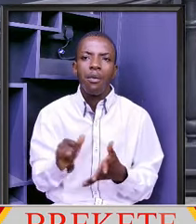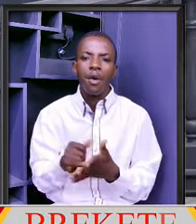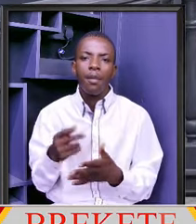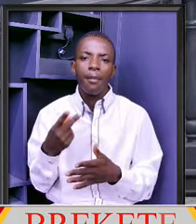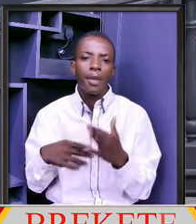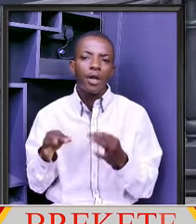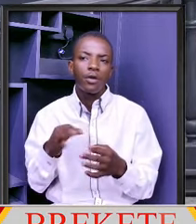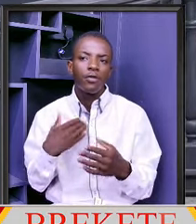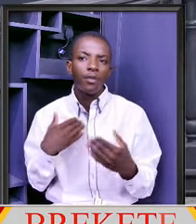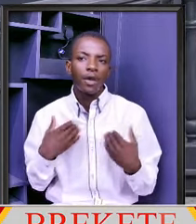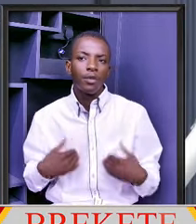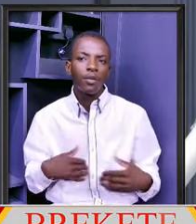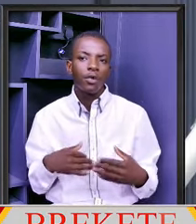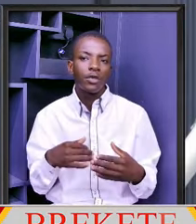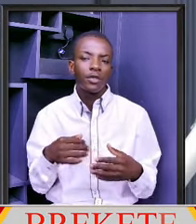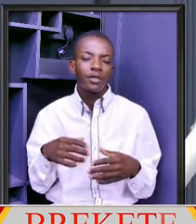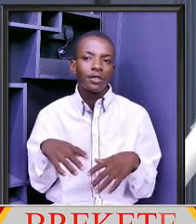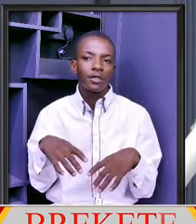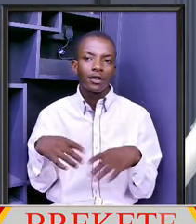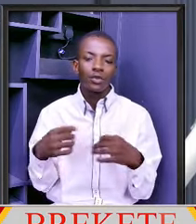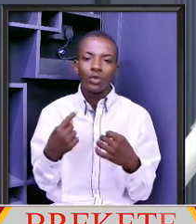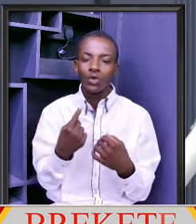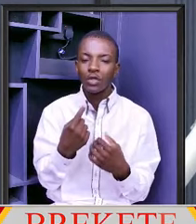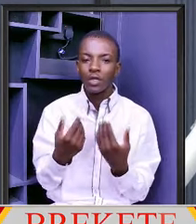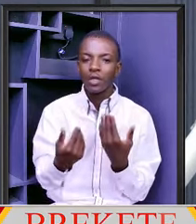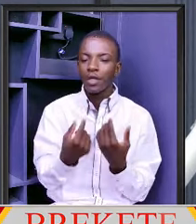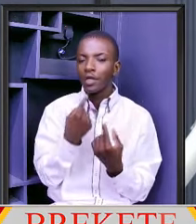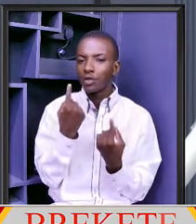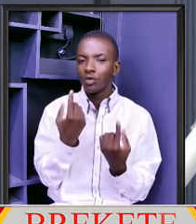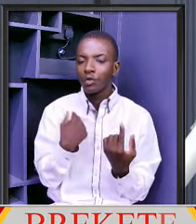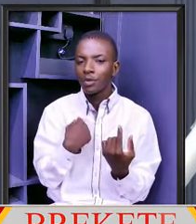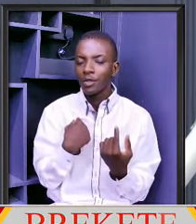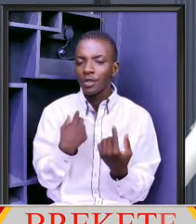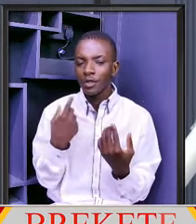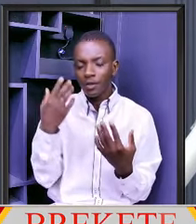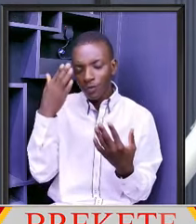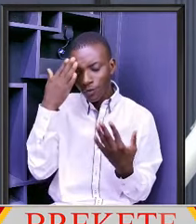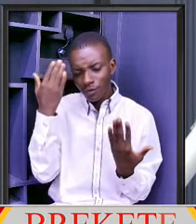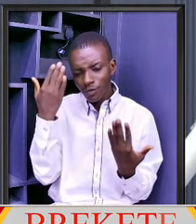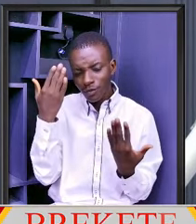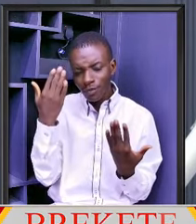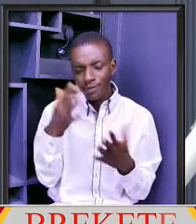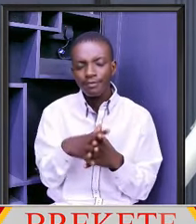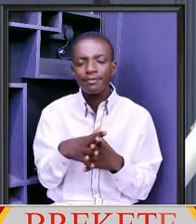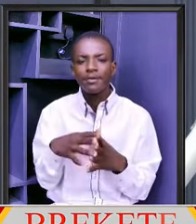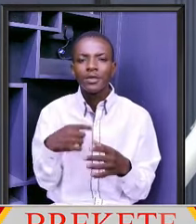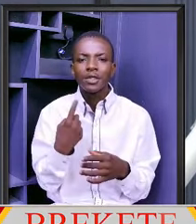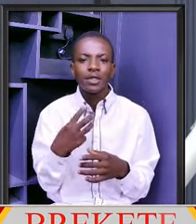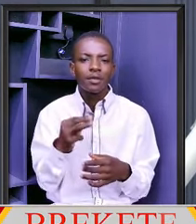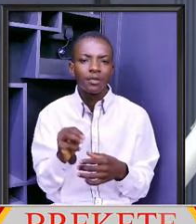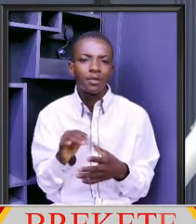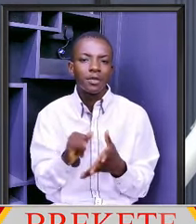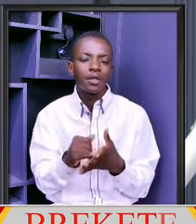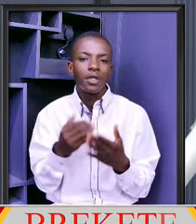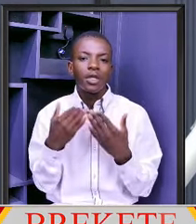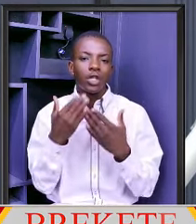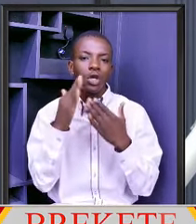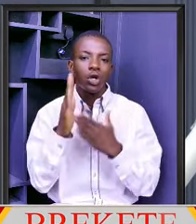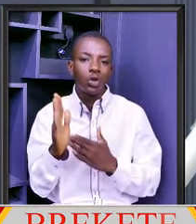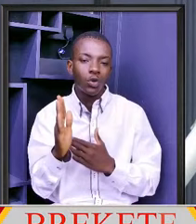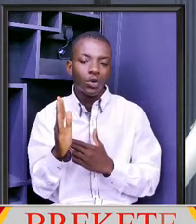Now part of my body he take yab me. I don't forget which he talk. Now I tell you, I thank